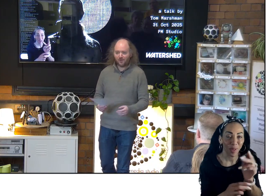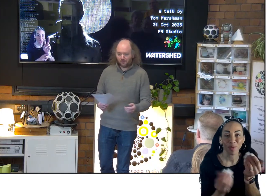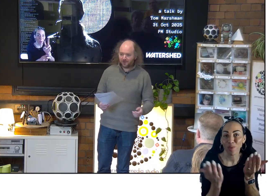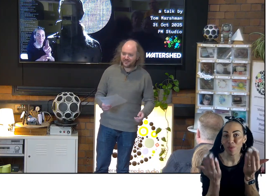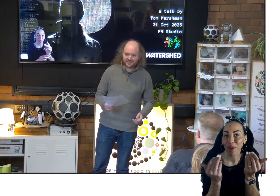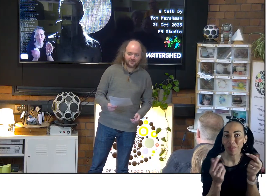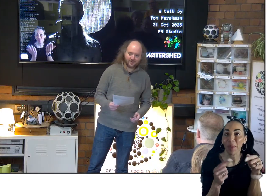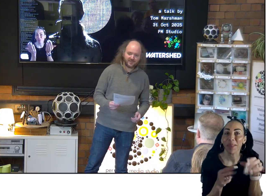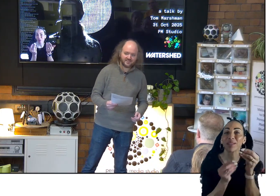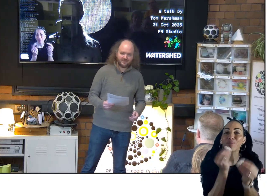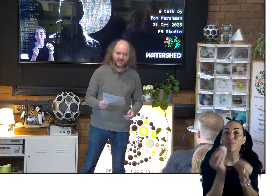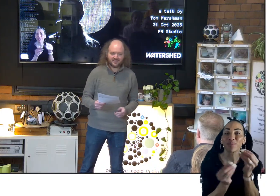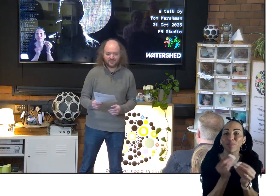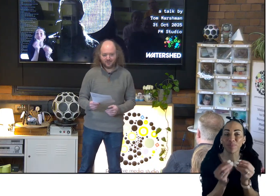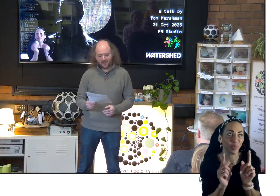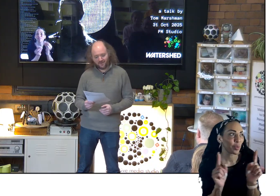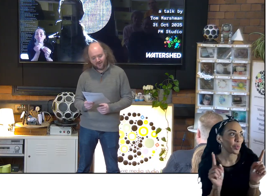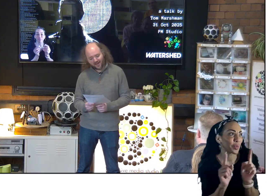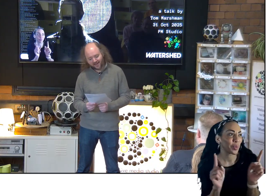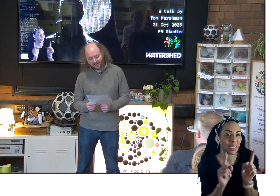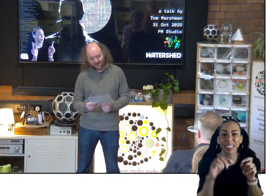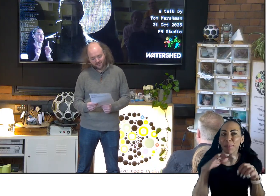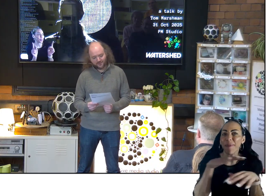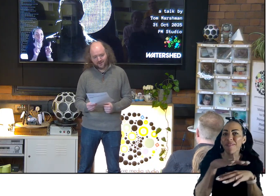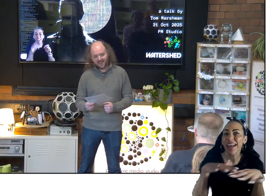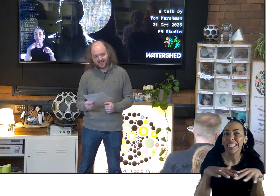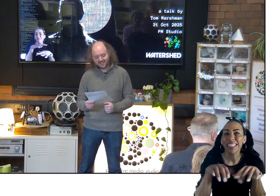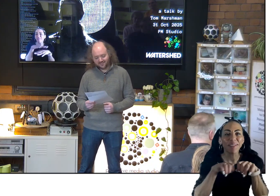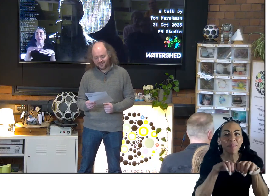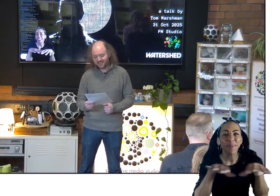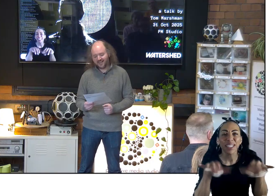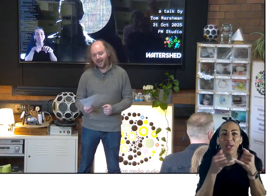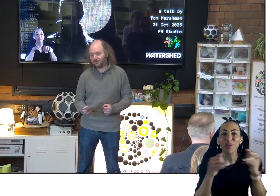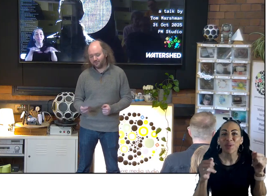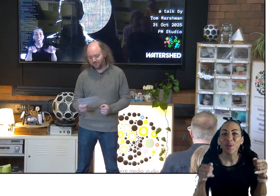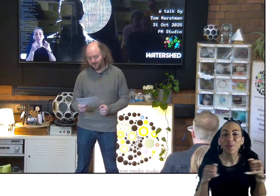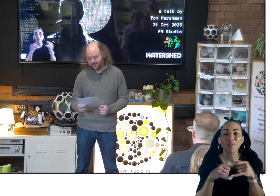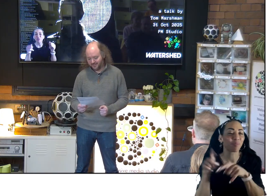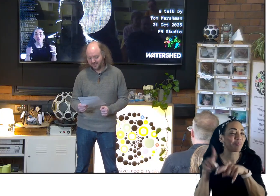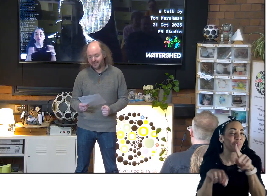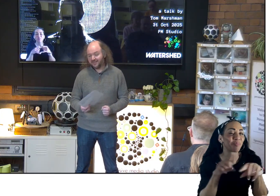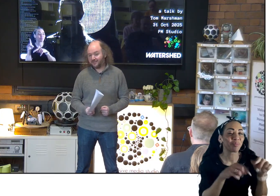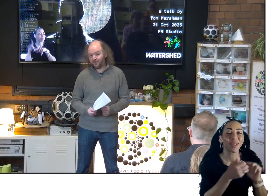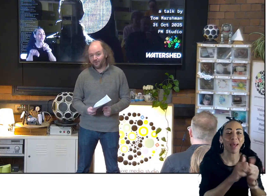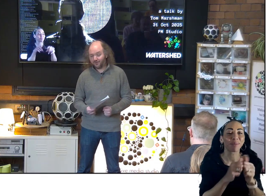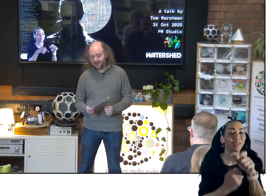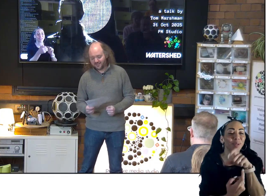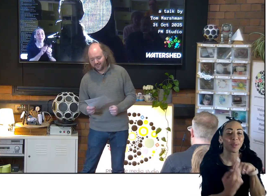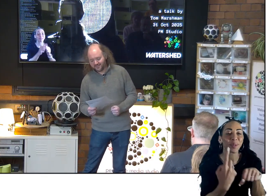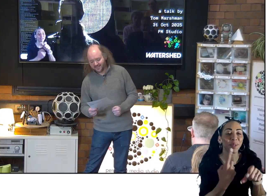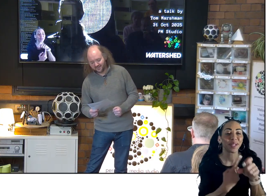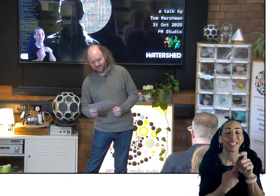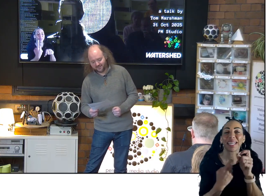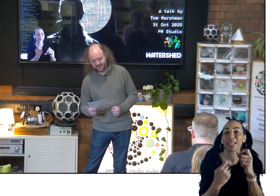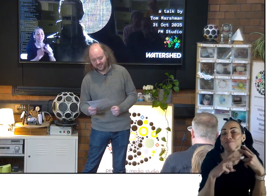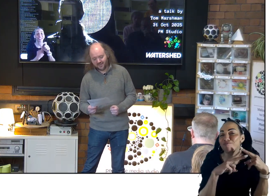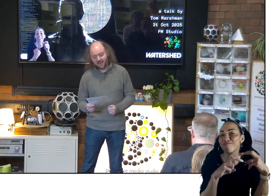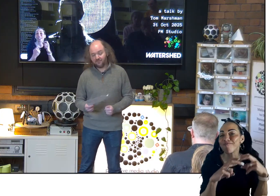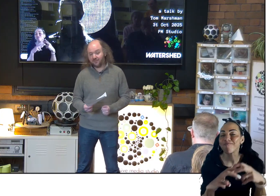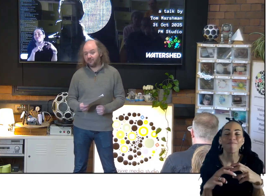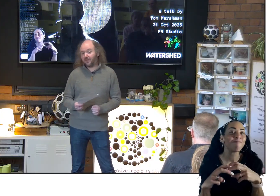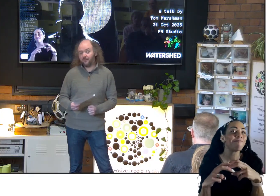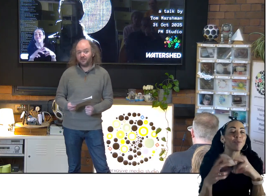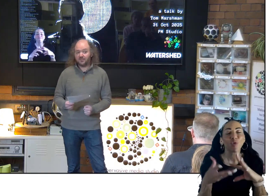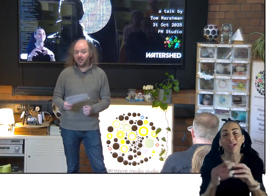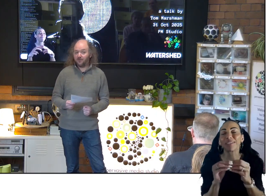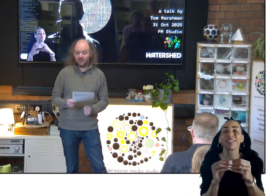you. What is the Pervasive Media Studio? We're a diverse and collaborative community exploring creativity and technology,